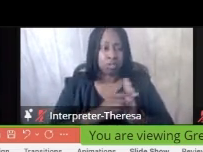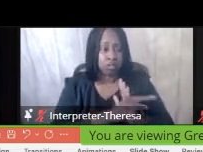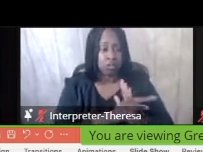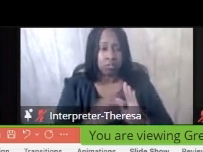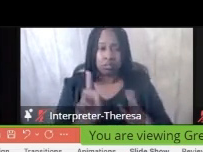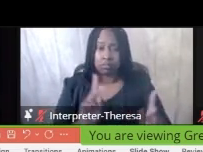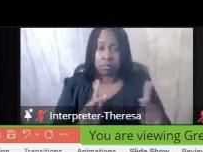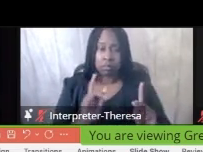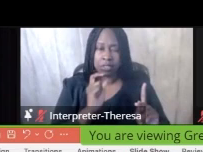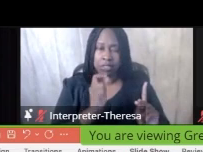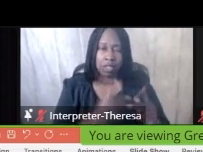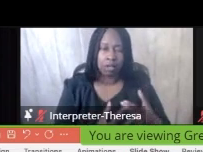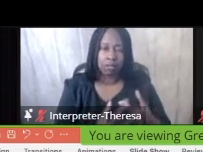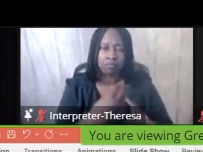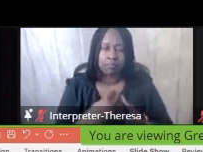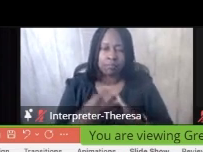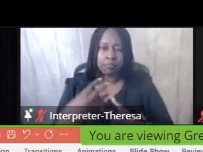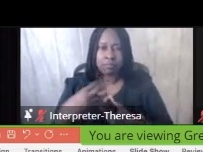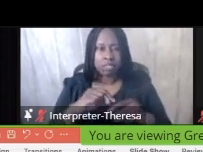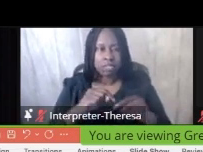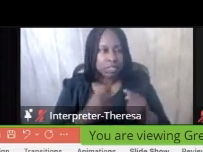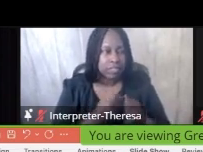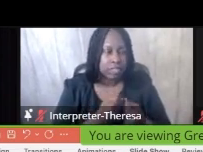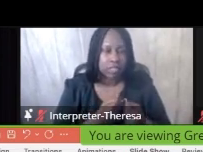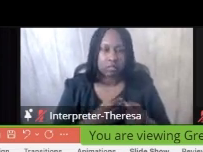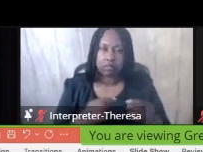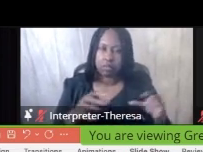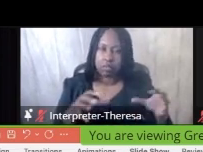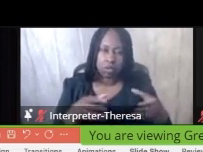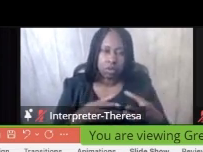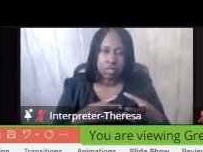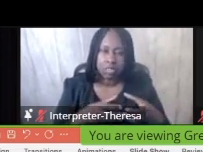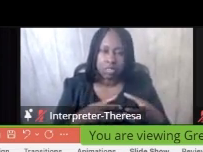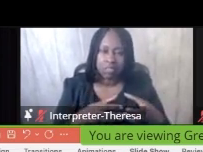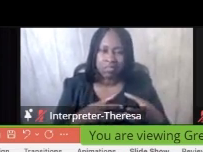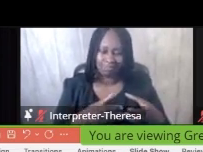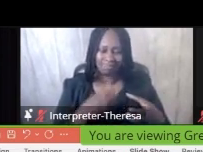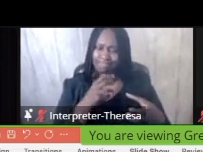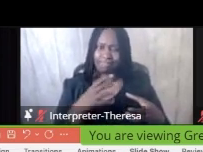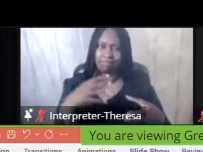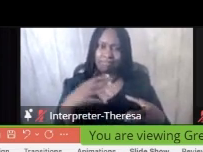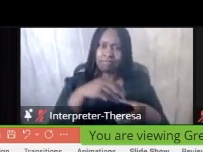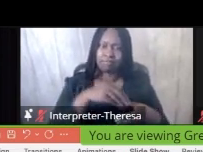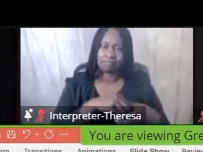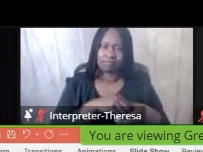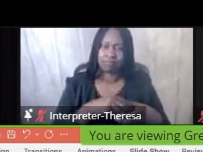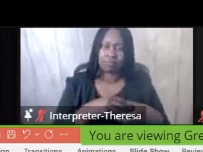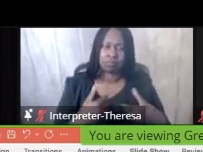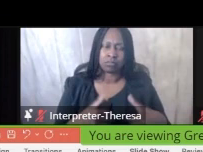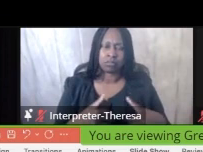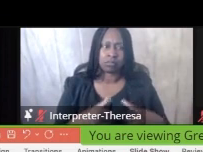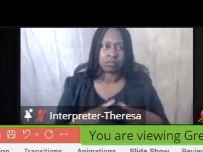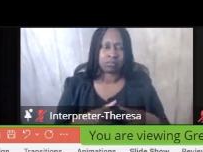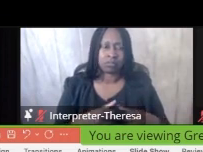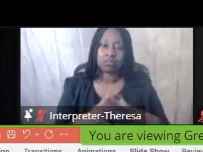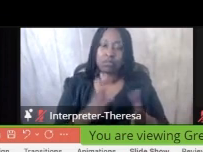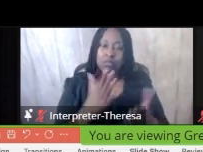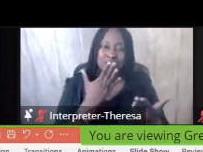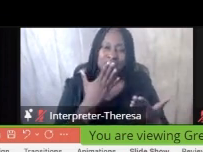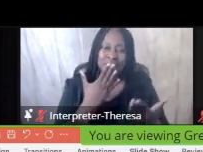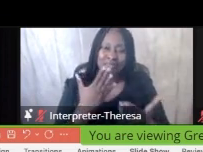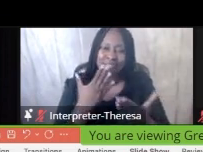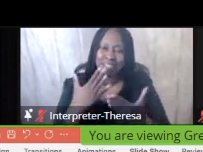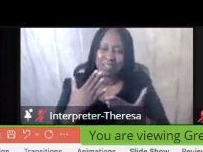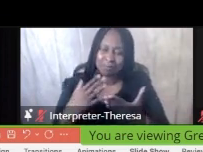teams and coalitions like this. And so we just want to say our gratitude, to celebrate a little bit,